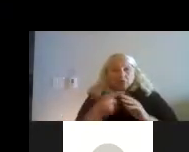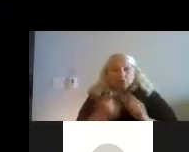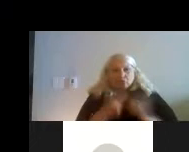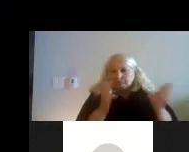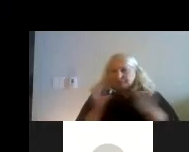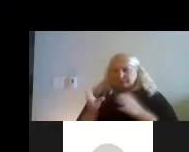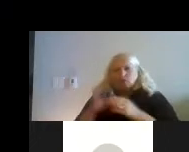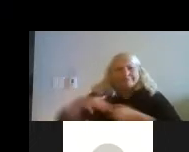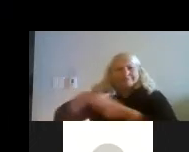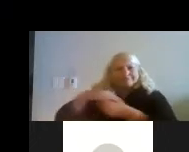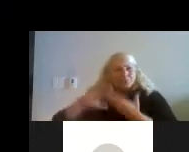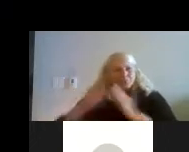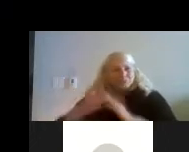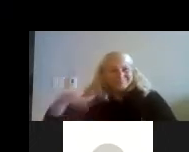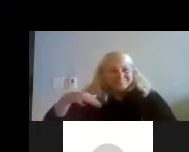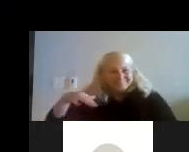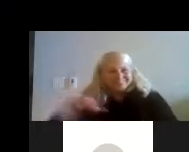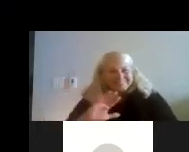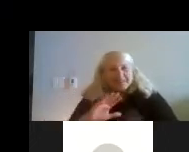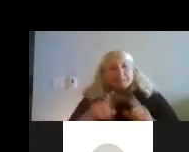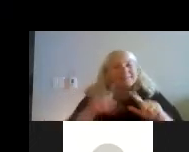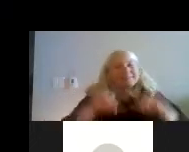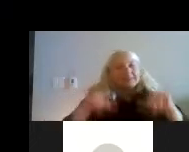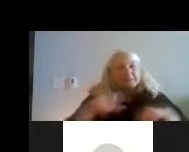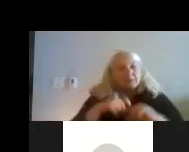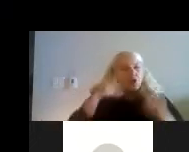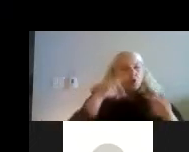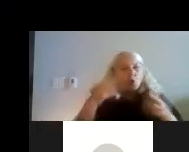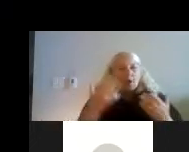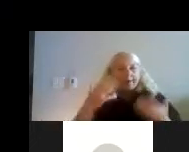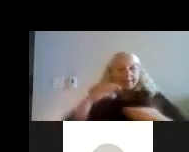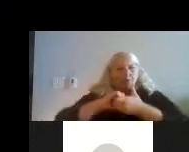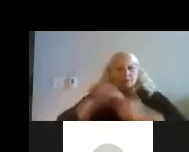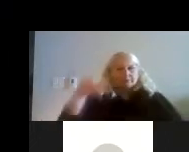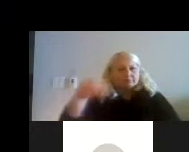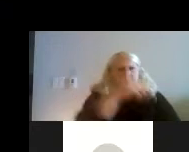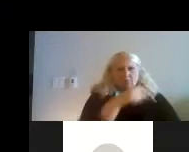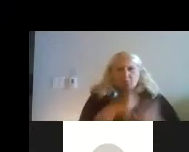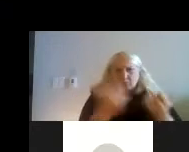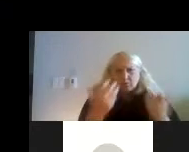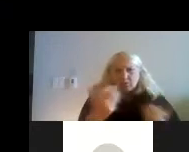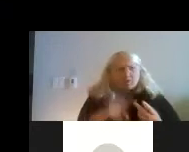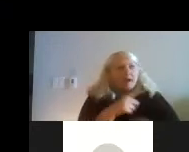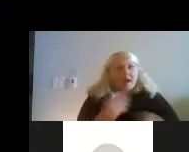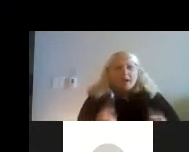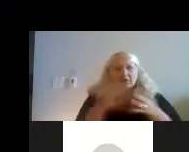also respecting what our partners actually want. How much engagement do they want on any sort of project?